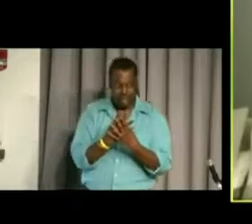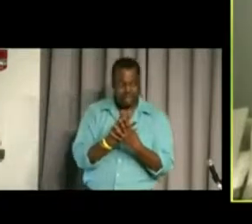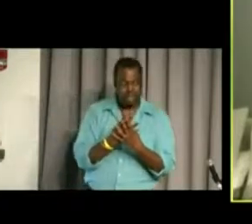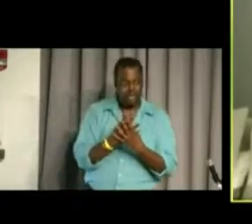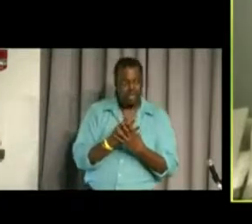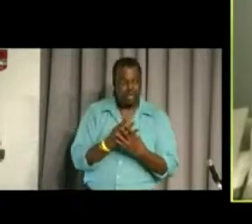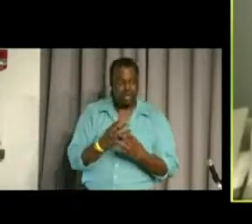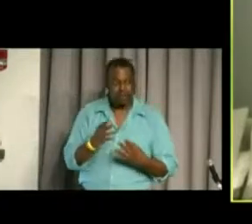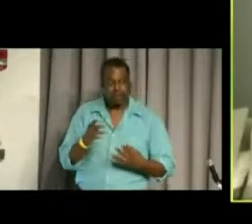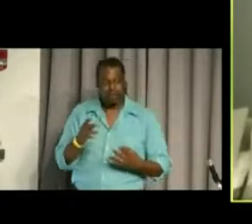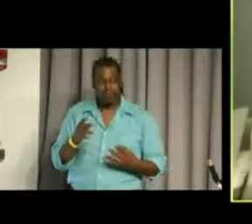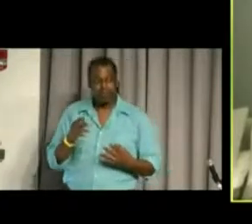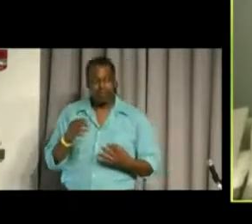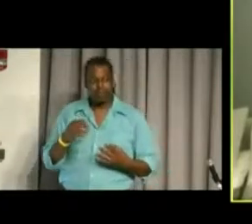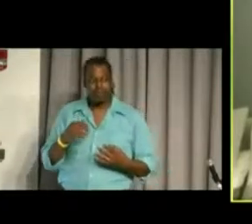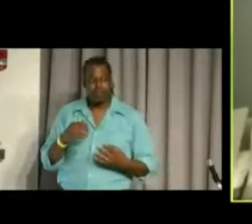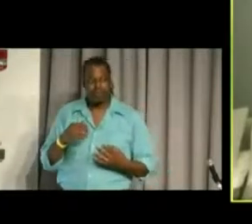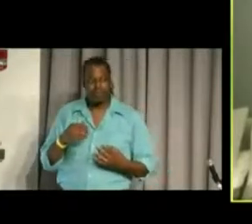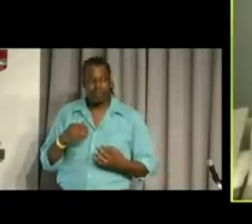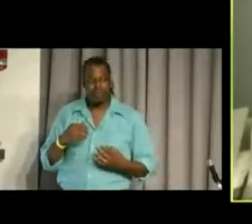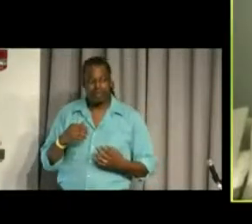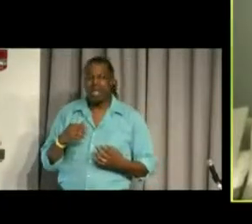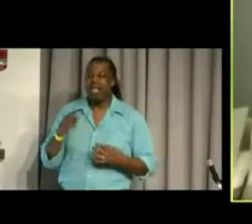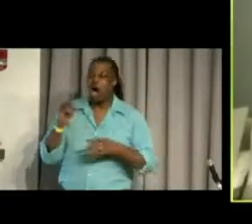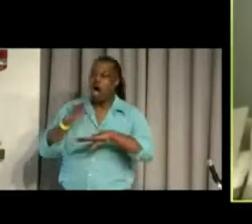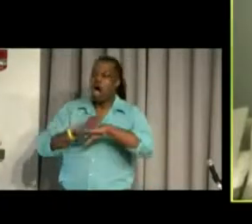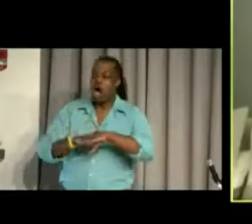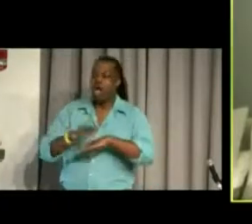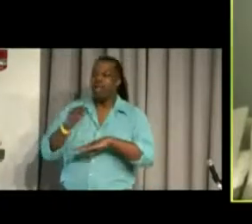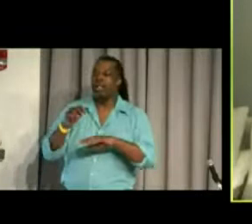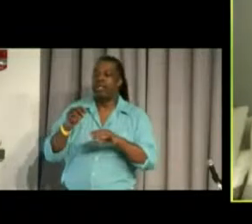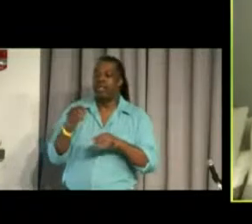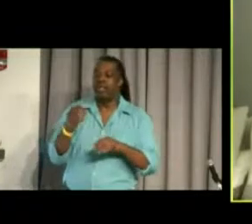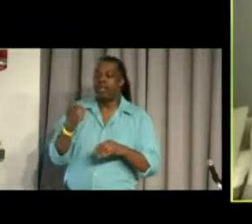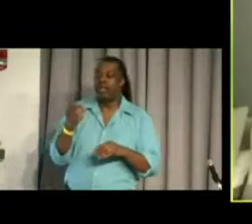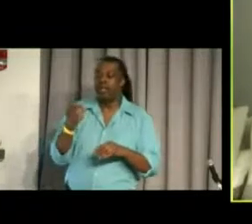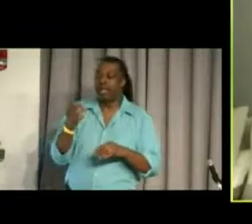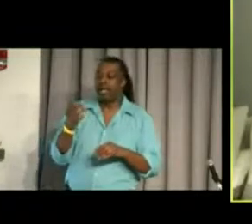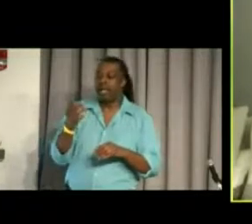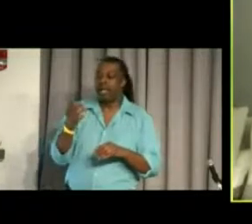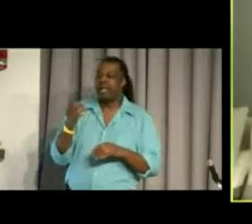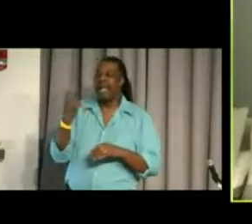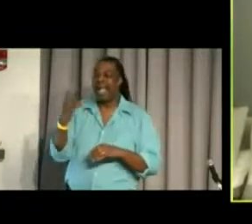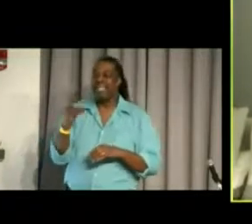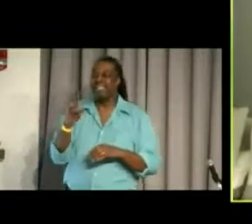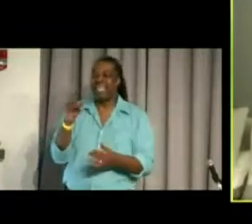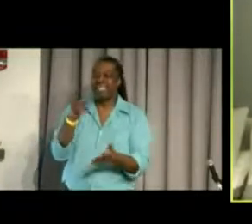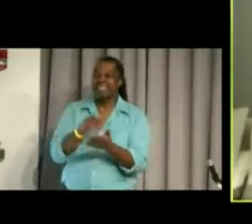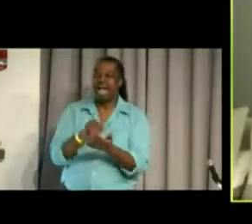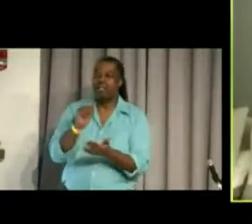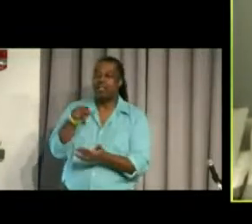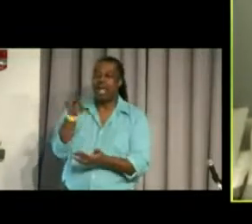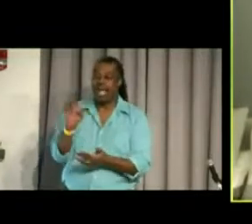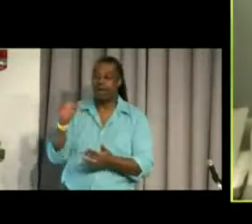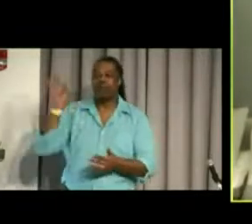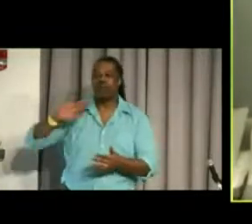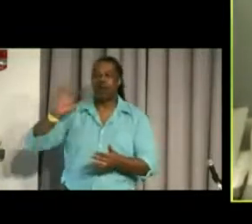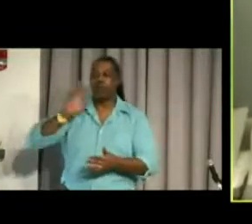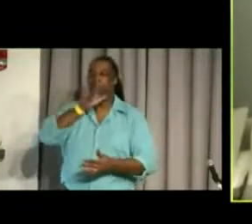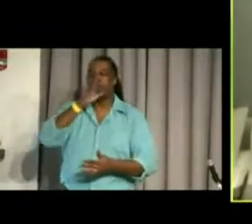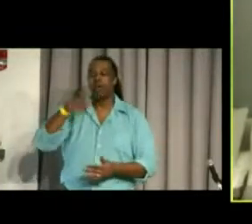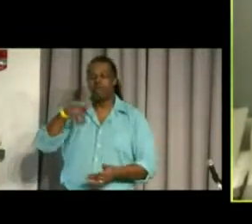an 18,000 acre former plantation turned prison after Reconstruction, where people who were